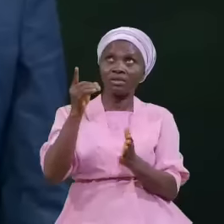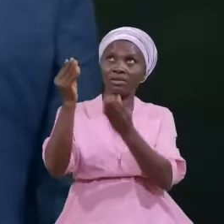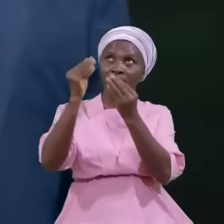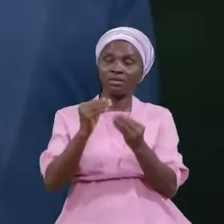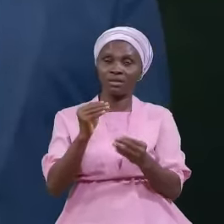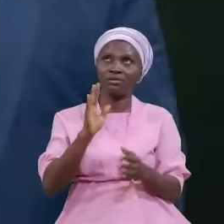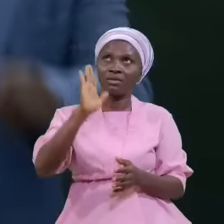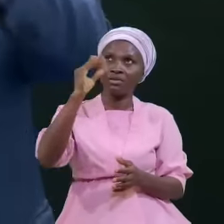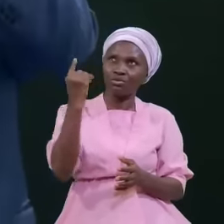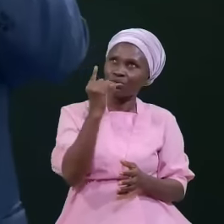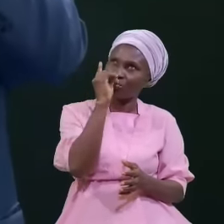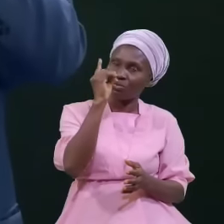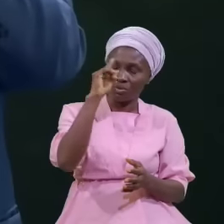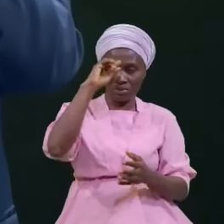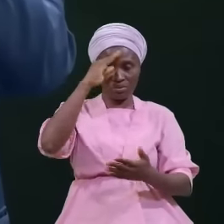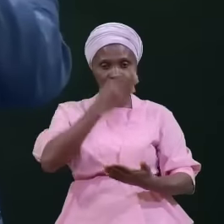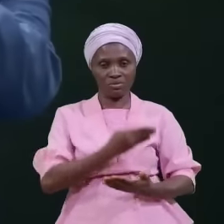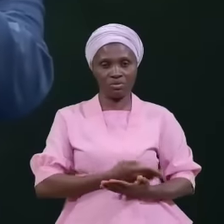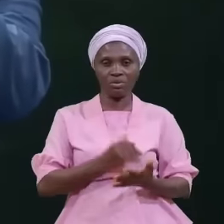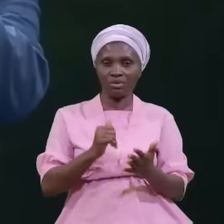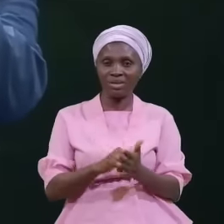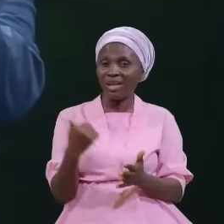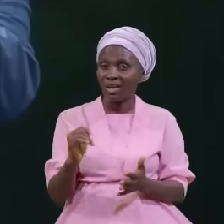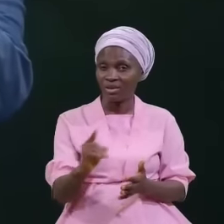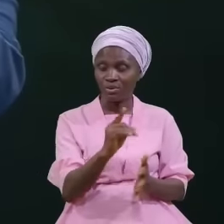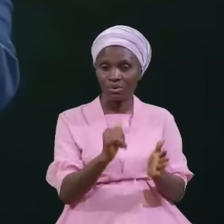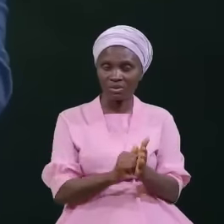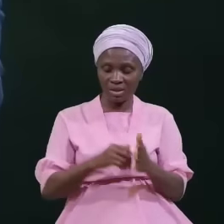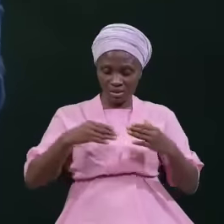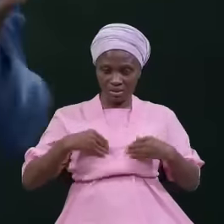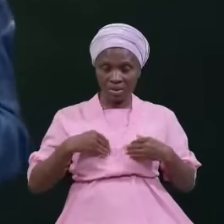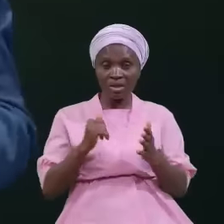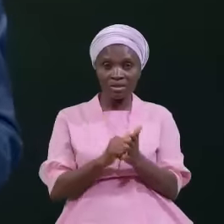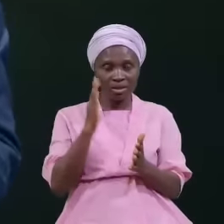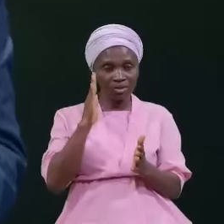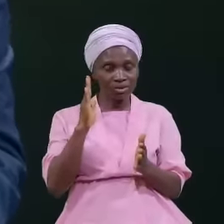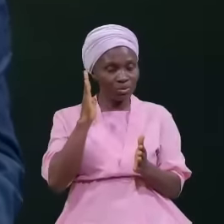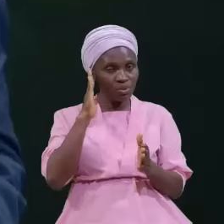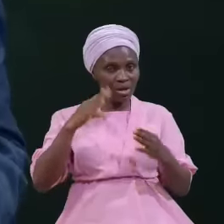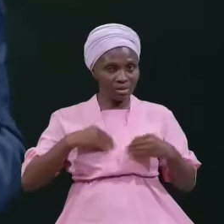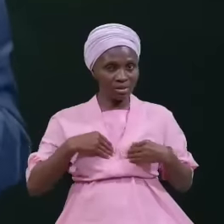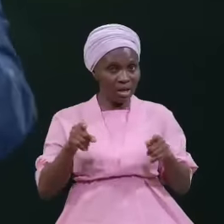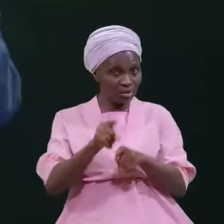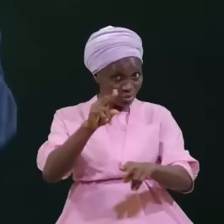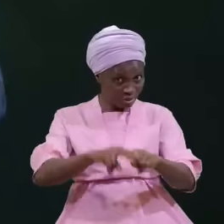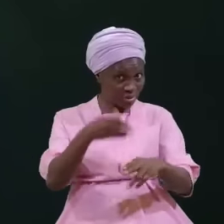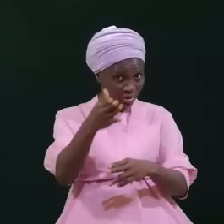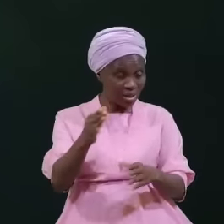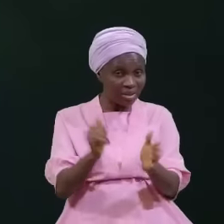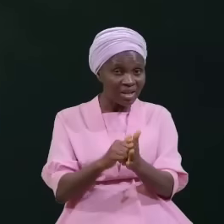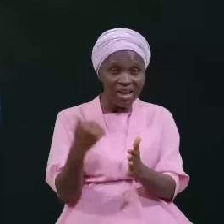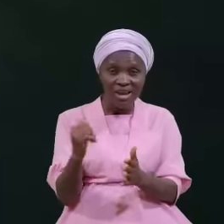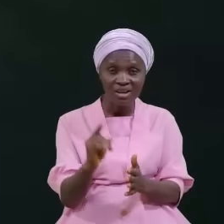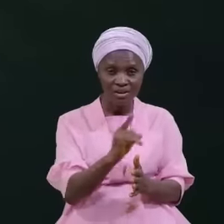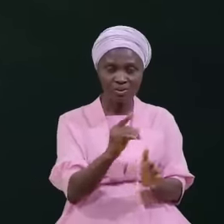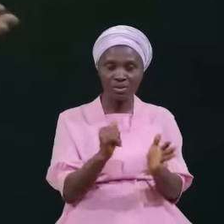that whosoever, that's you sitting right down there, and that whosoever, that's that person standing up